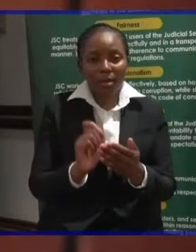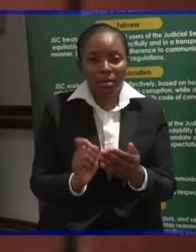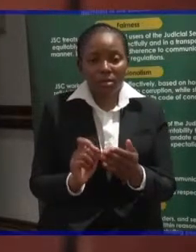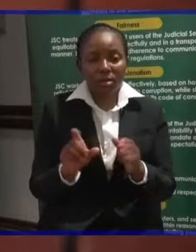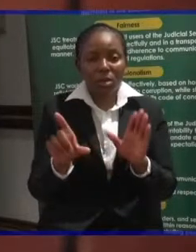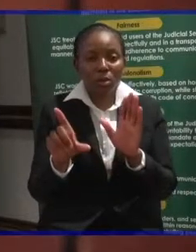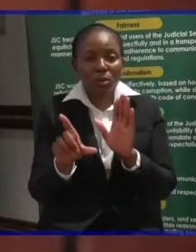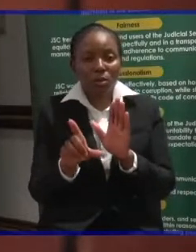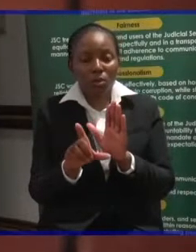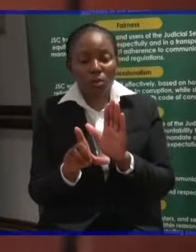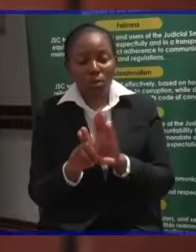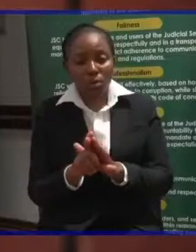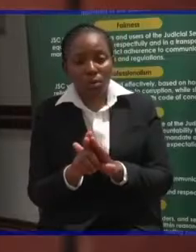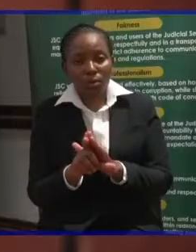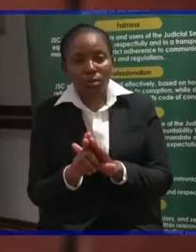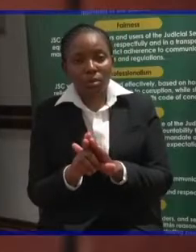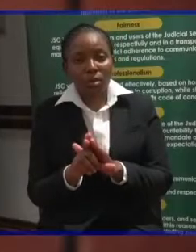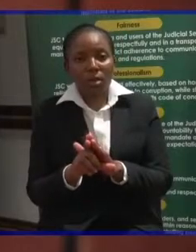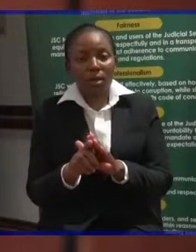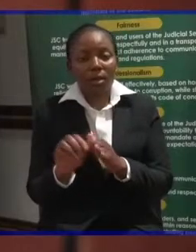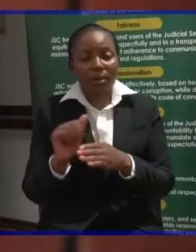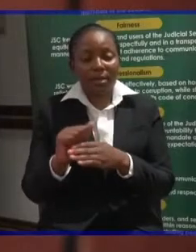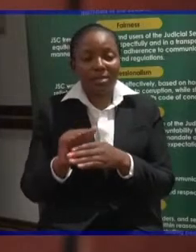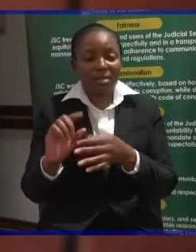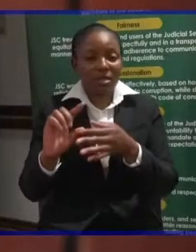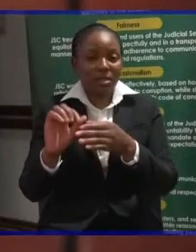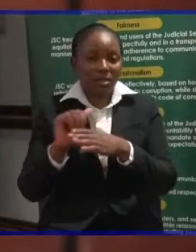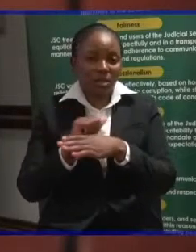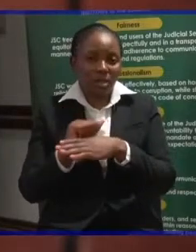Legal Practitioners Act.